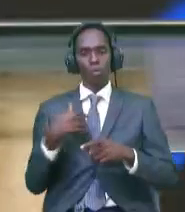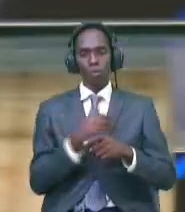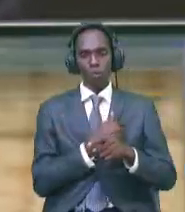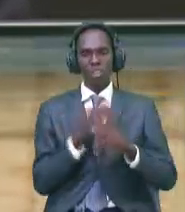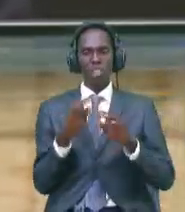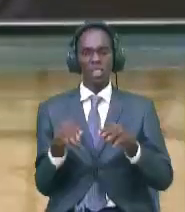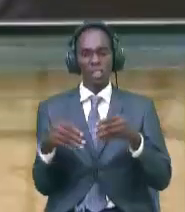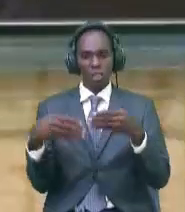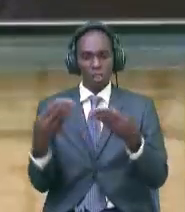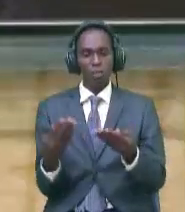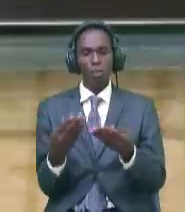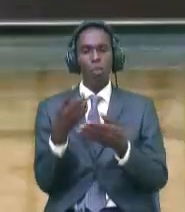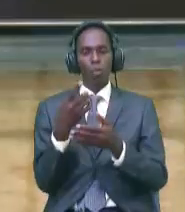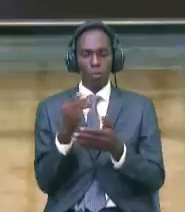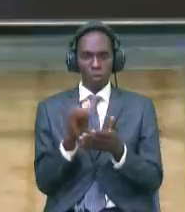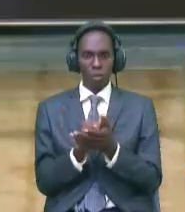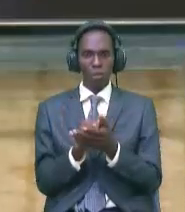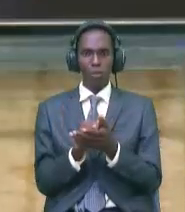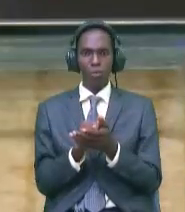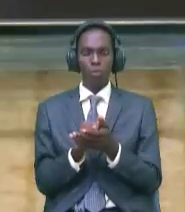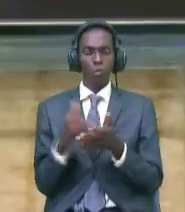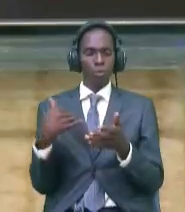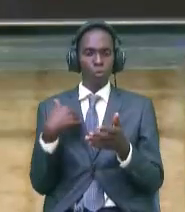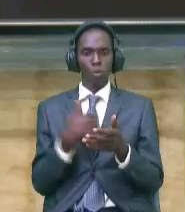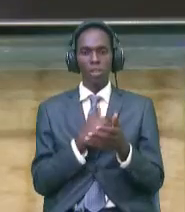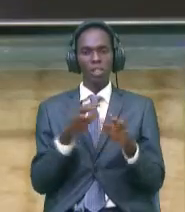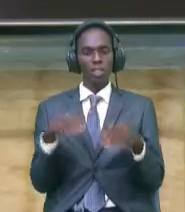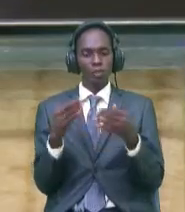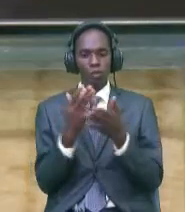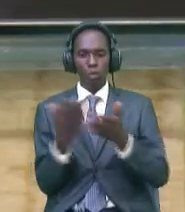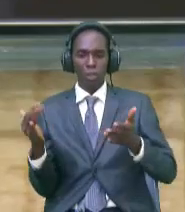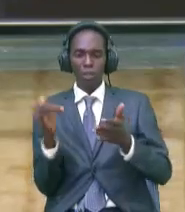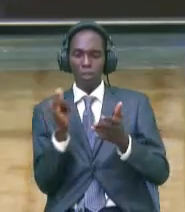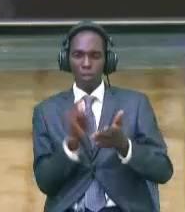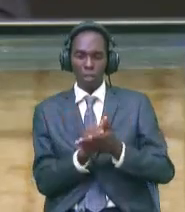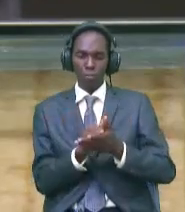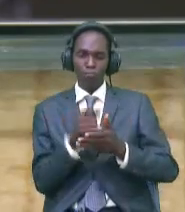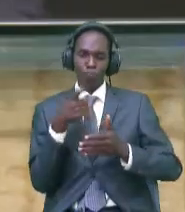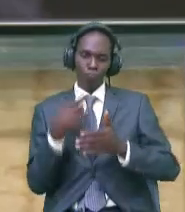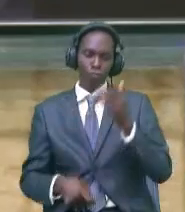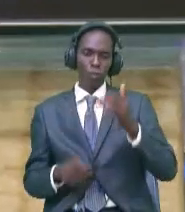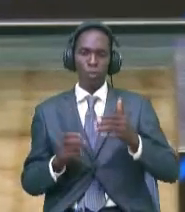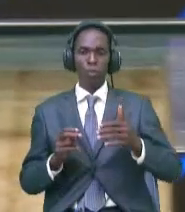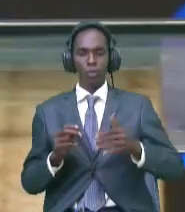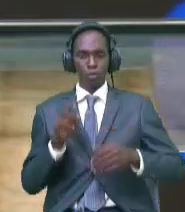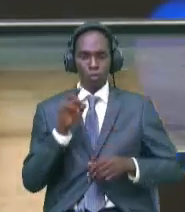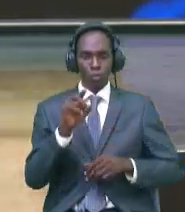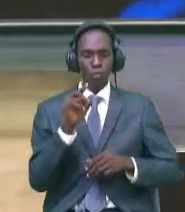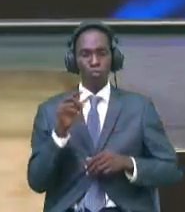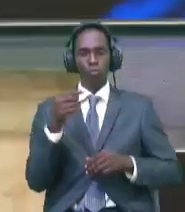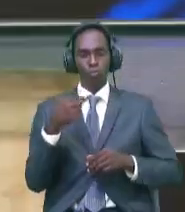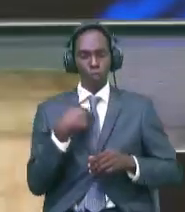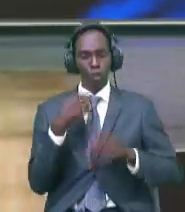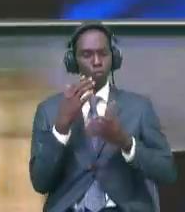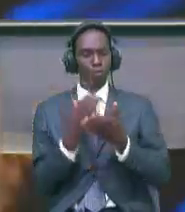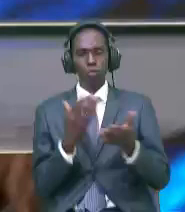know that I've given something that cost me something. Cost me something.